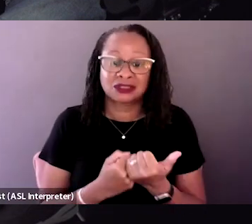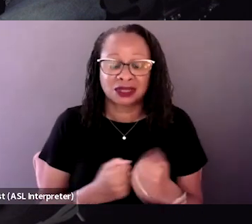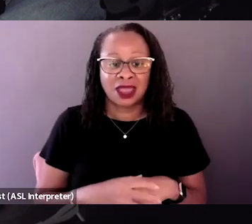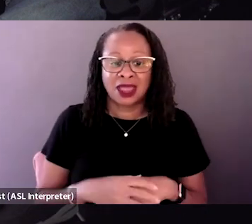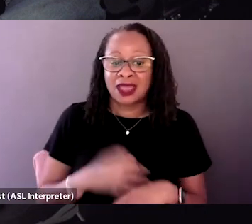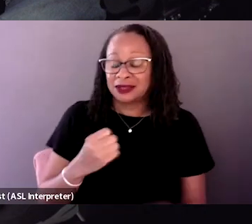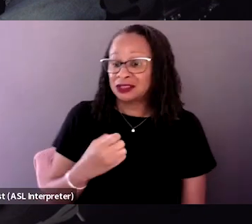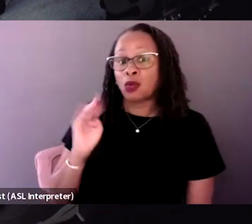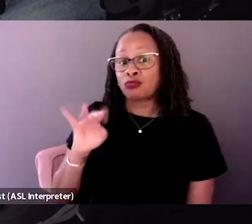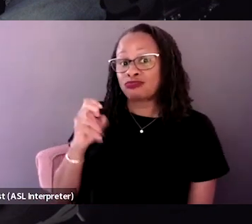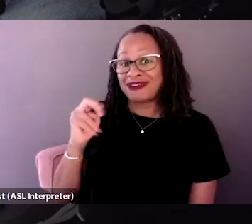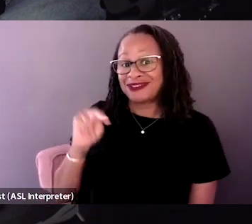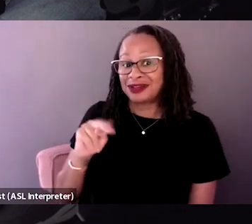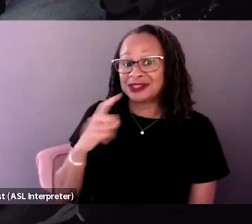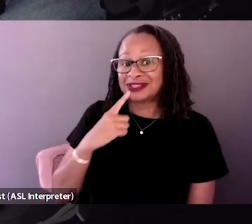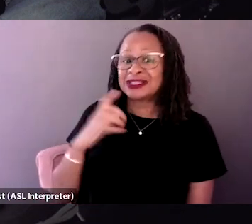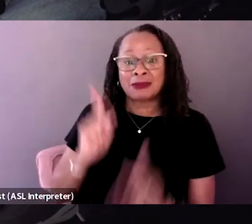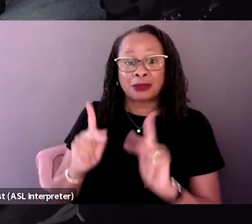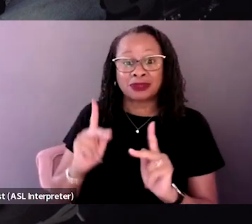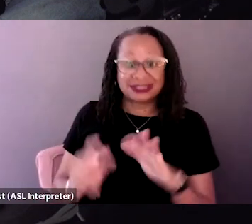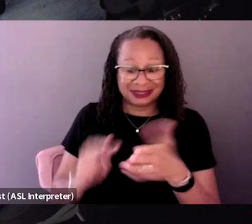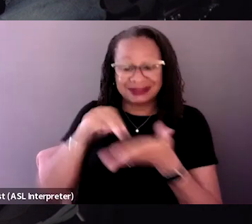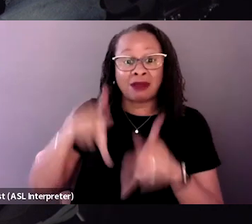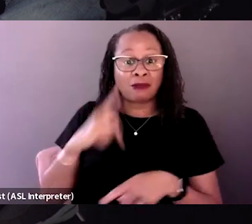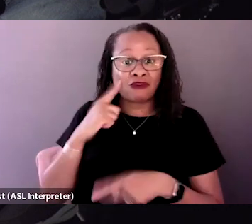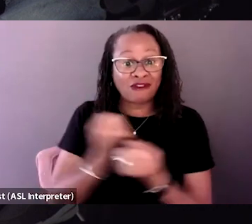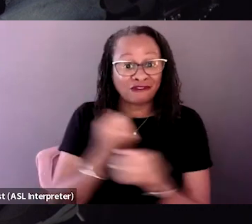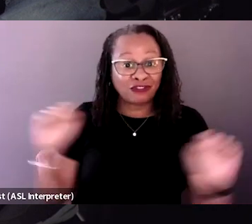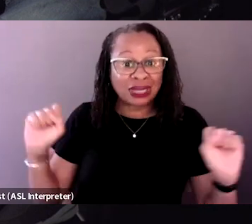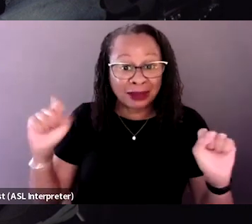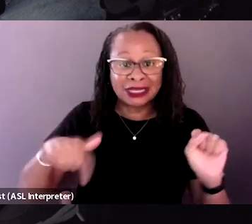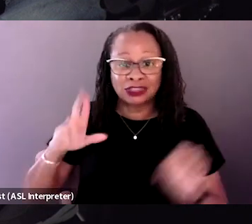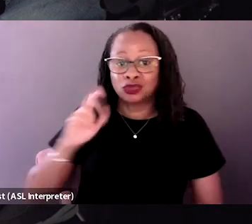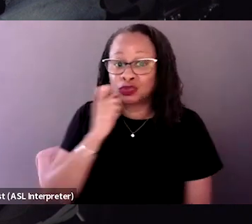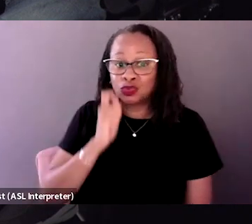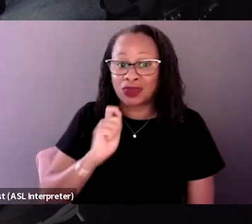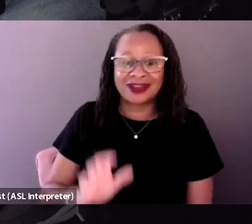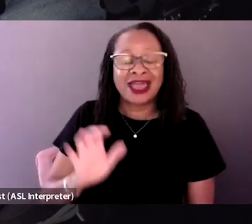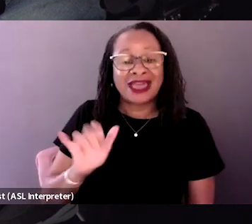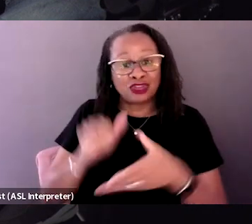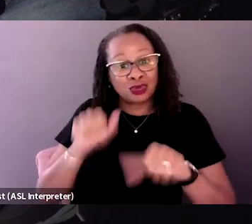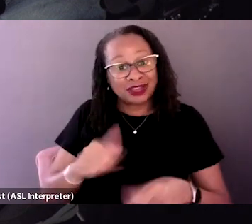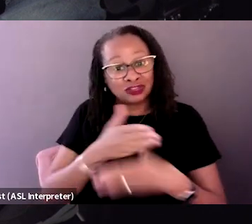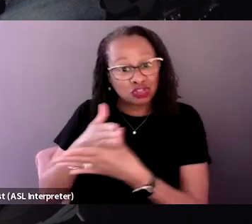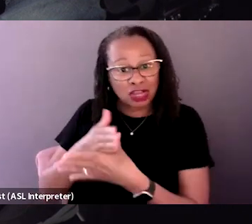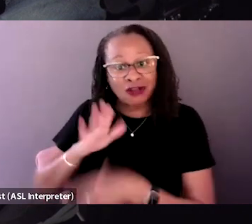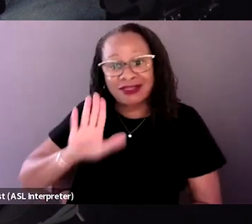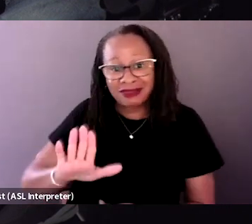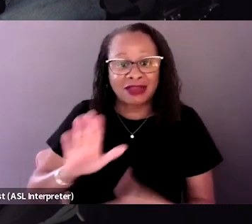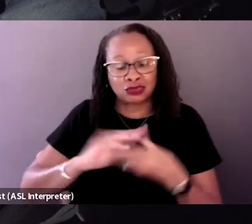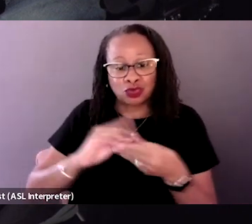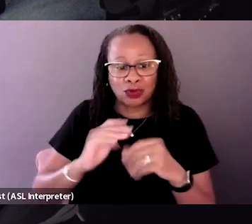you're saying, that people are standing up for freedom in Ukraine that you're able to share this story. And it is the goal